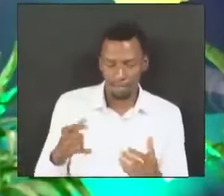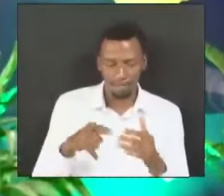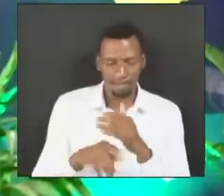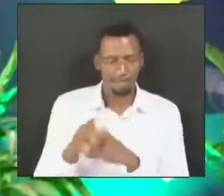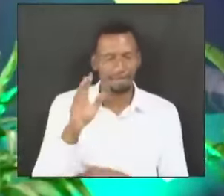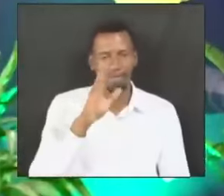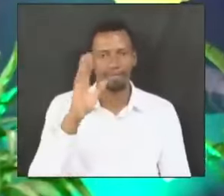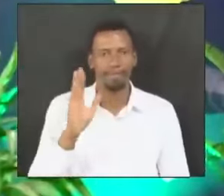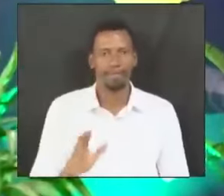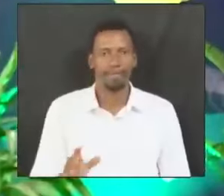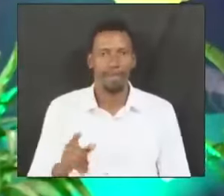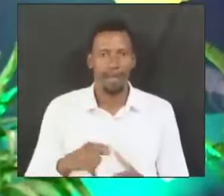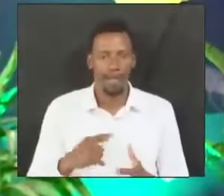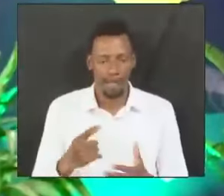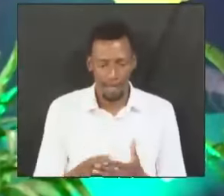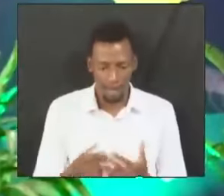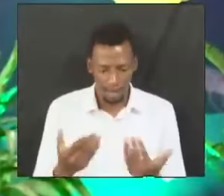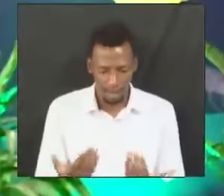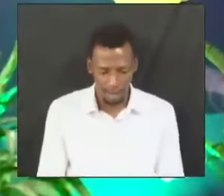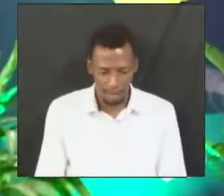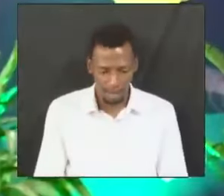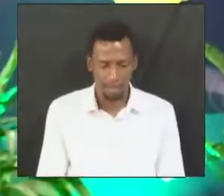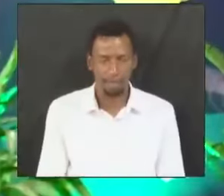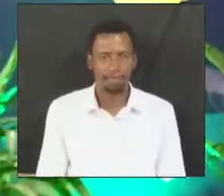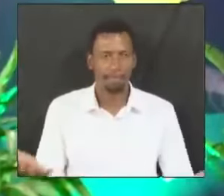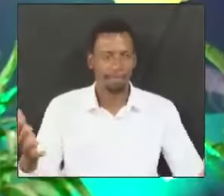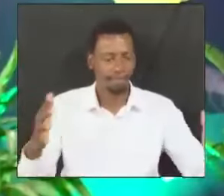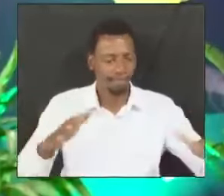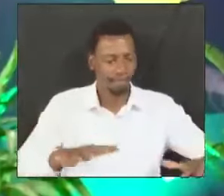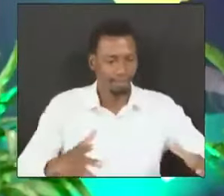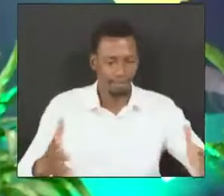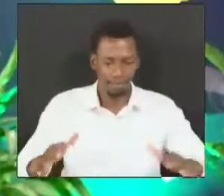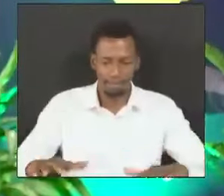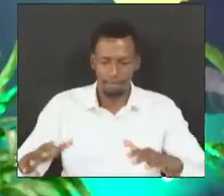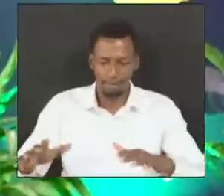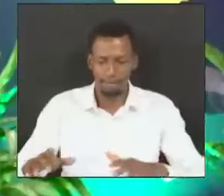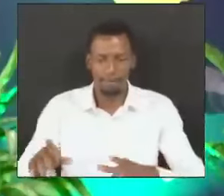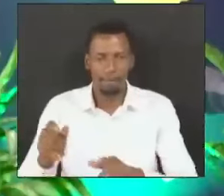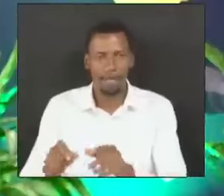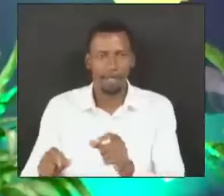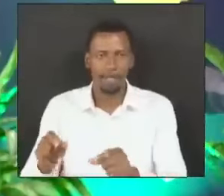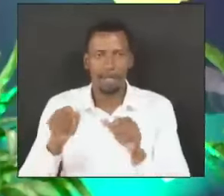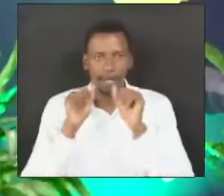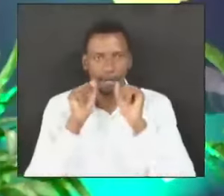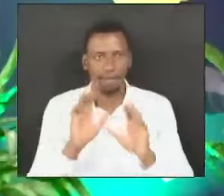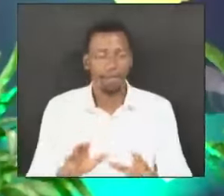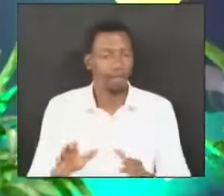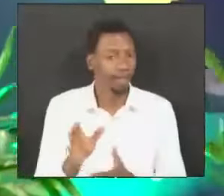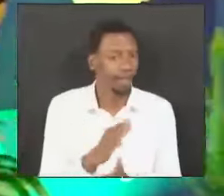arms, placed his hands on each one of them, and blessed them. Amen.